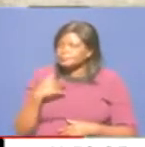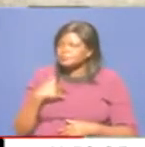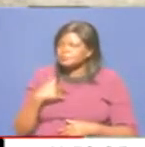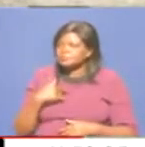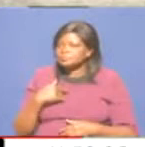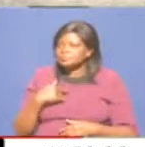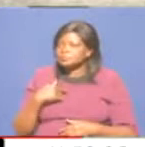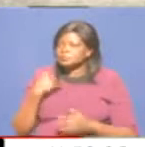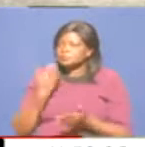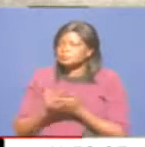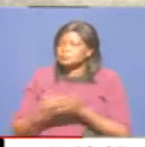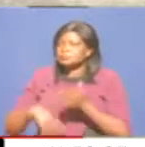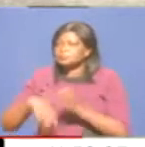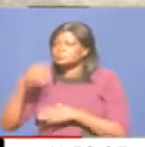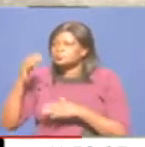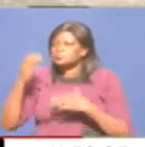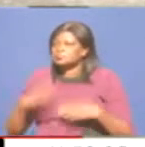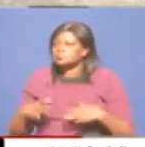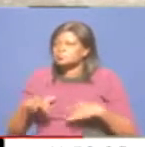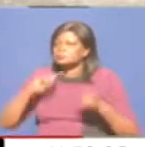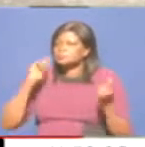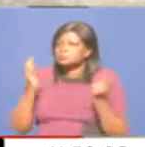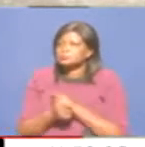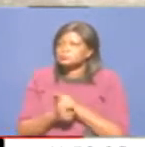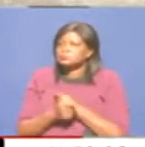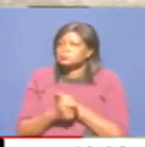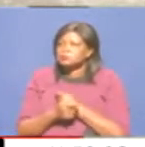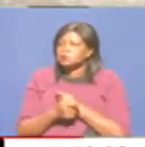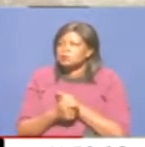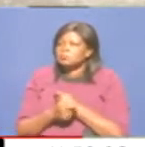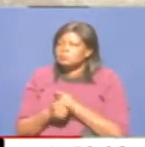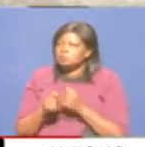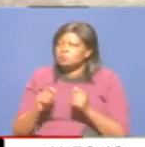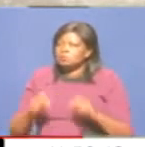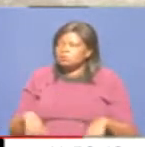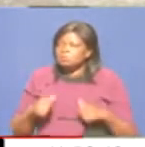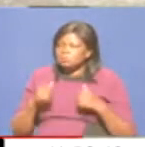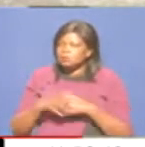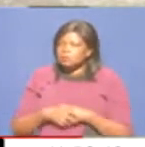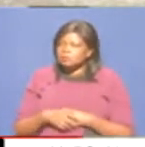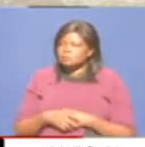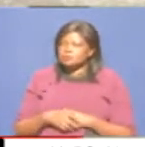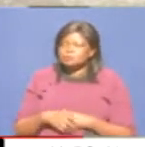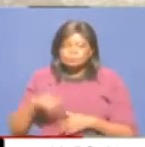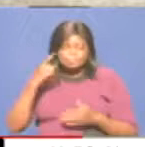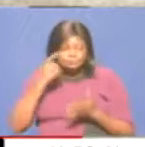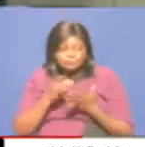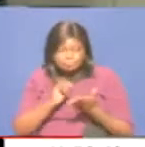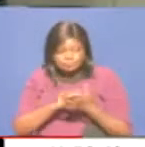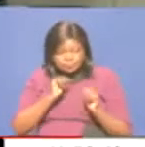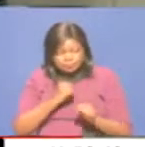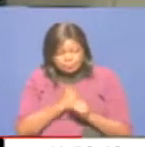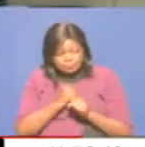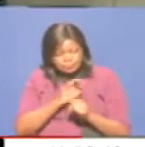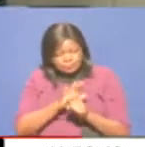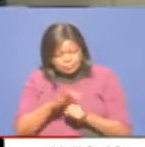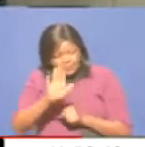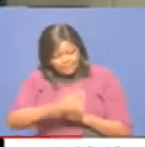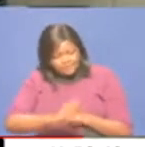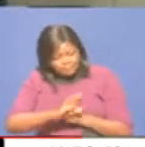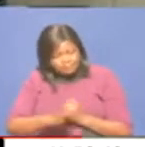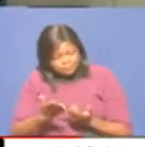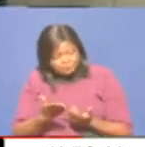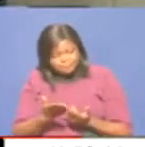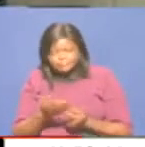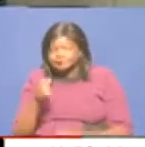reach someone and change that person's life. So you think it's something that can work in so many constituencies? Yes,